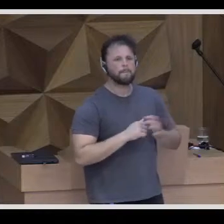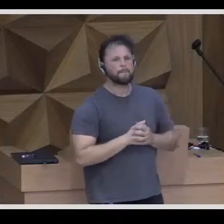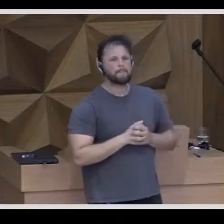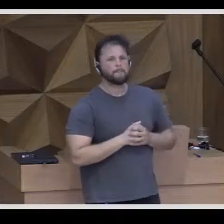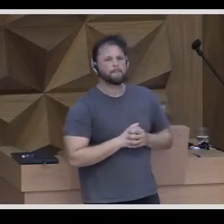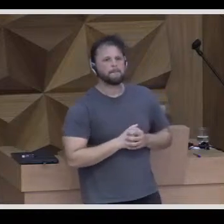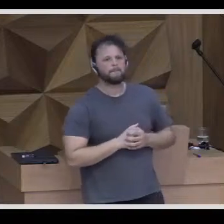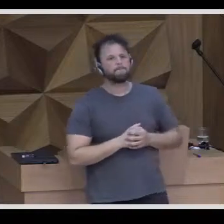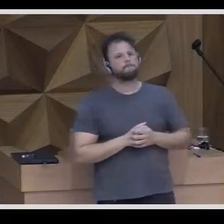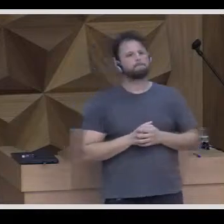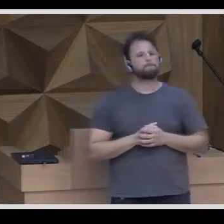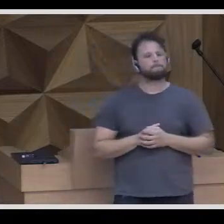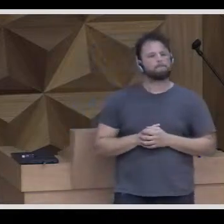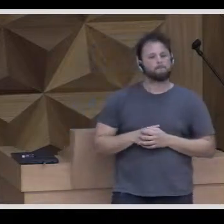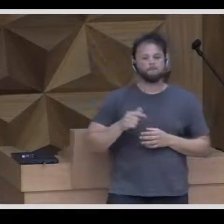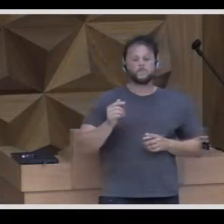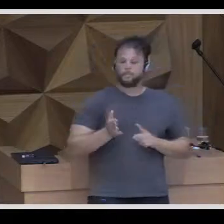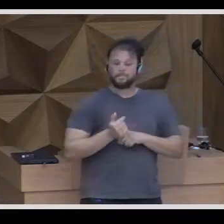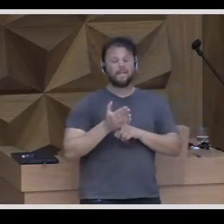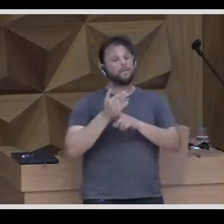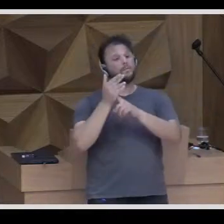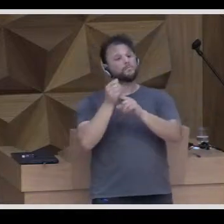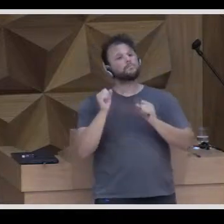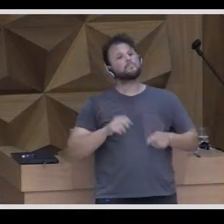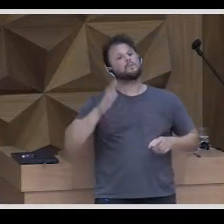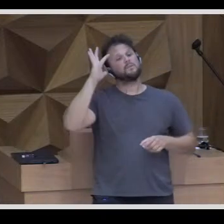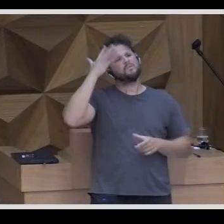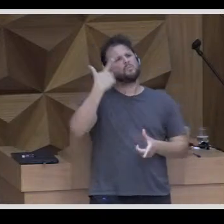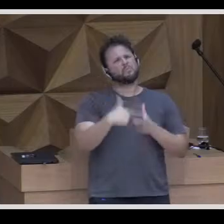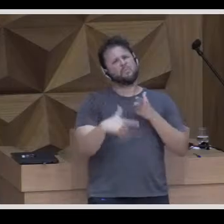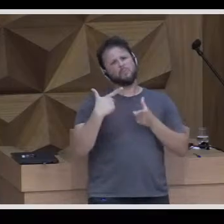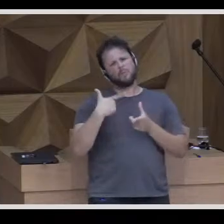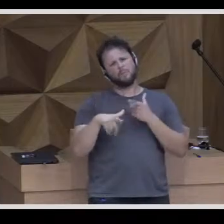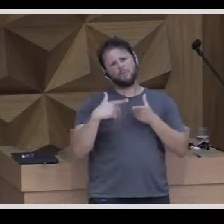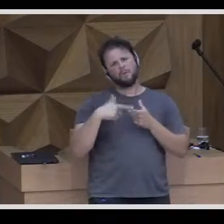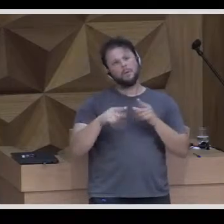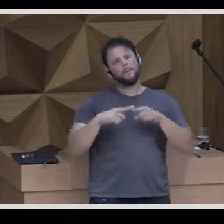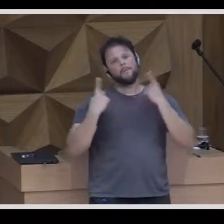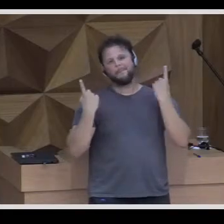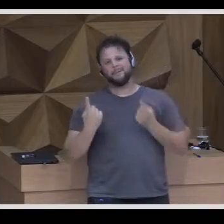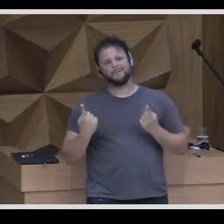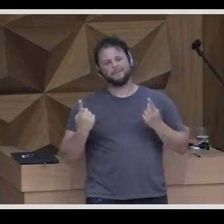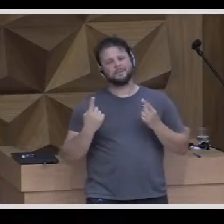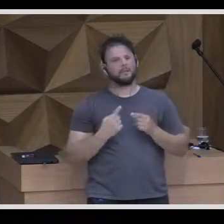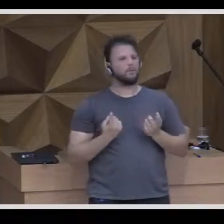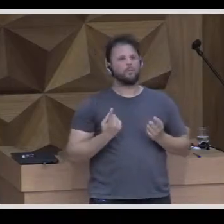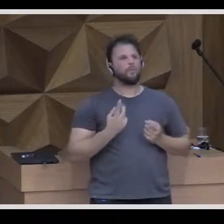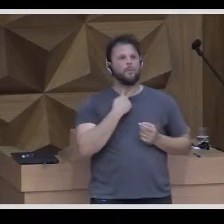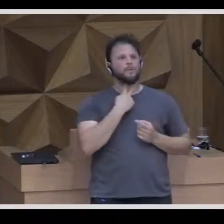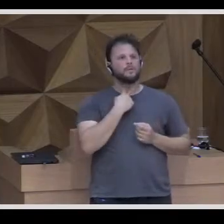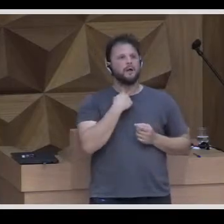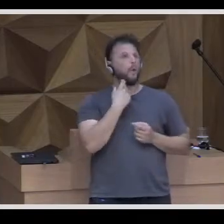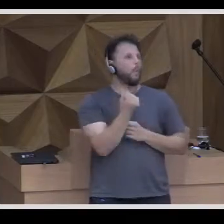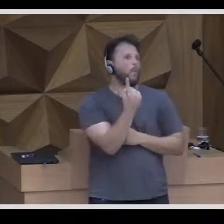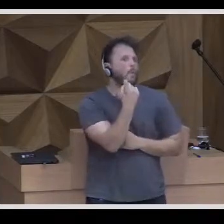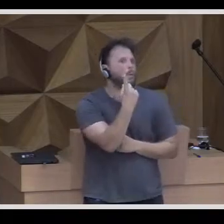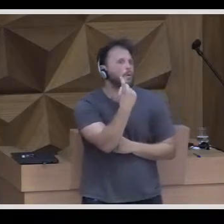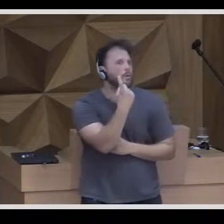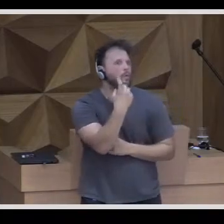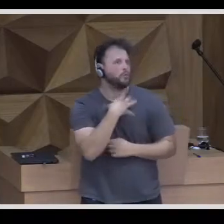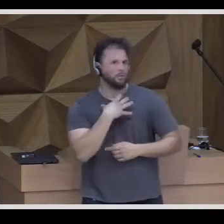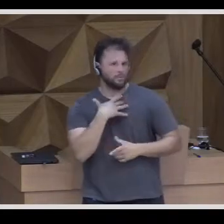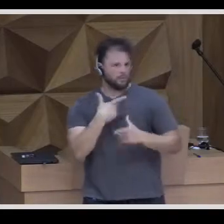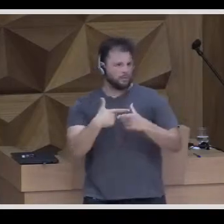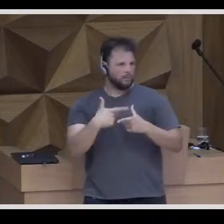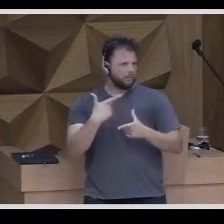Technology can solve the problems, but it shouldn't be the only solution to the problem. And if we don't fully integrate those